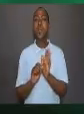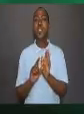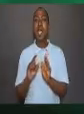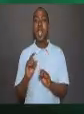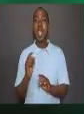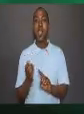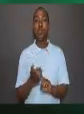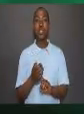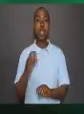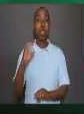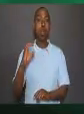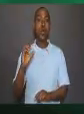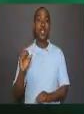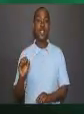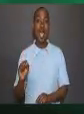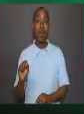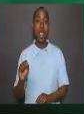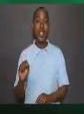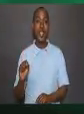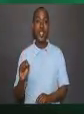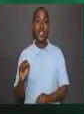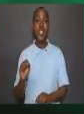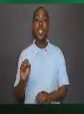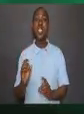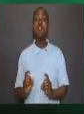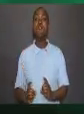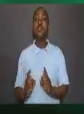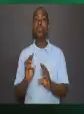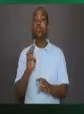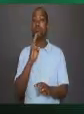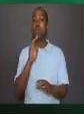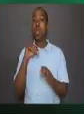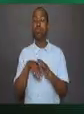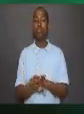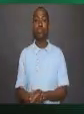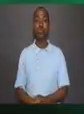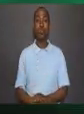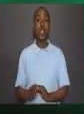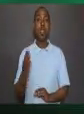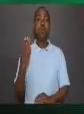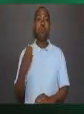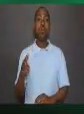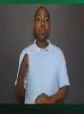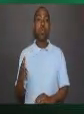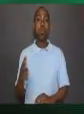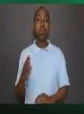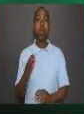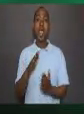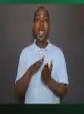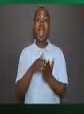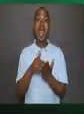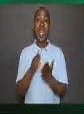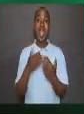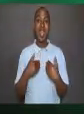copper sulfate diffusing in water. The blue circles represent